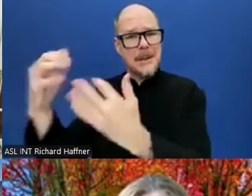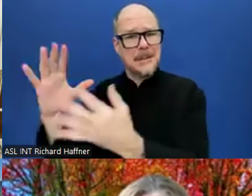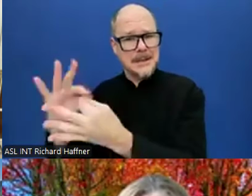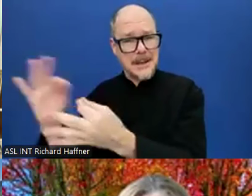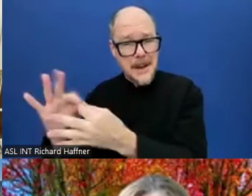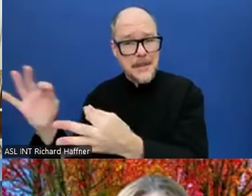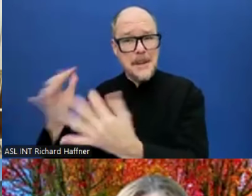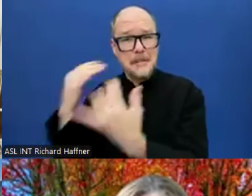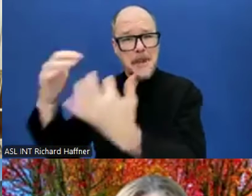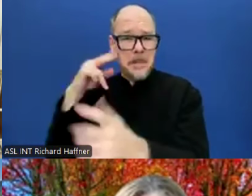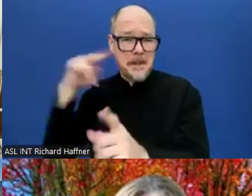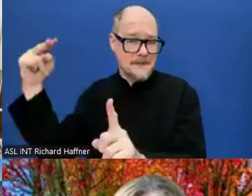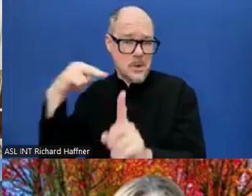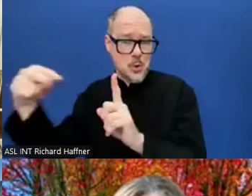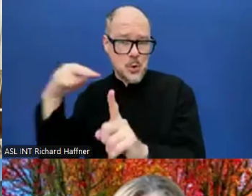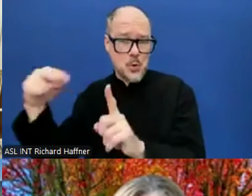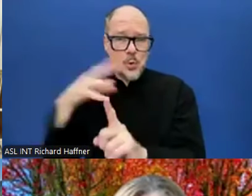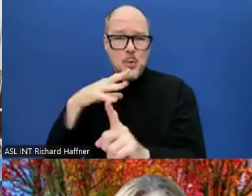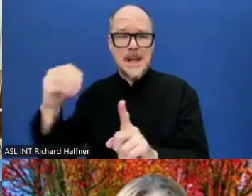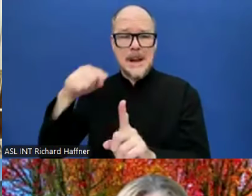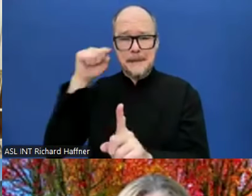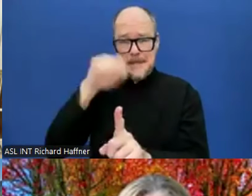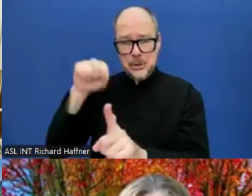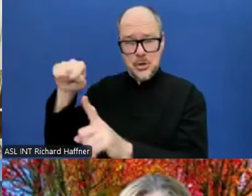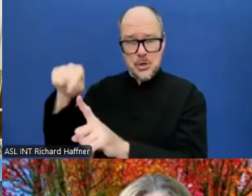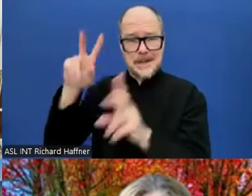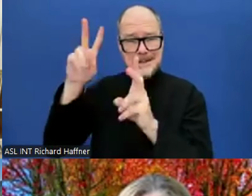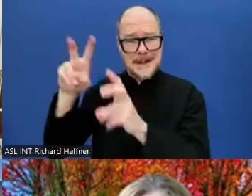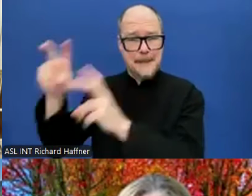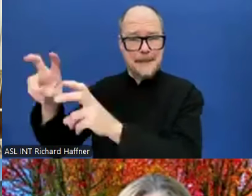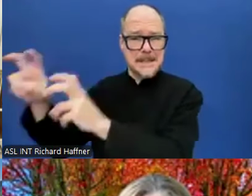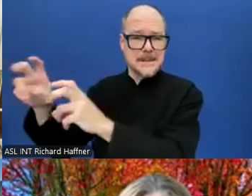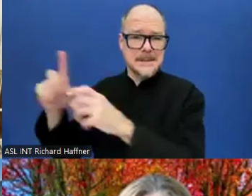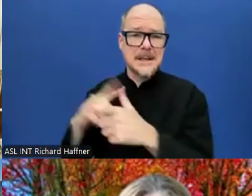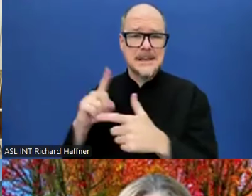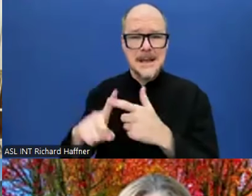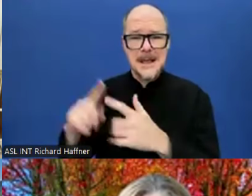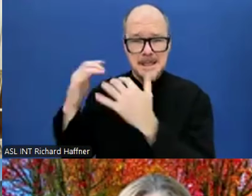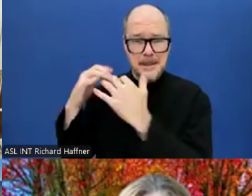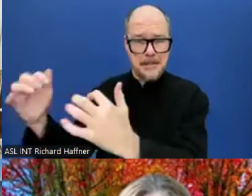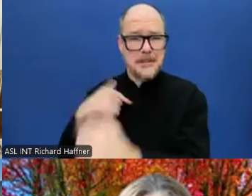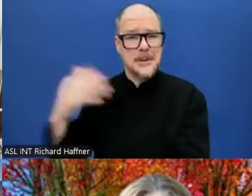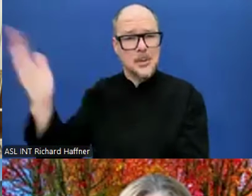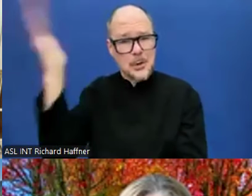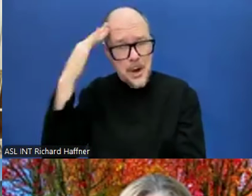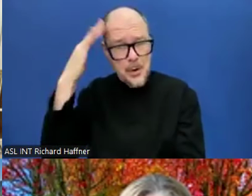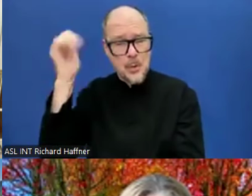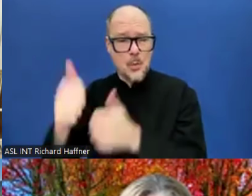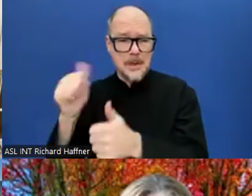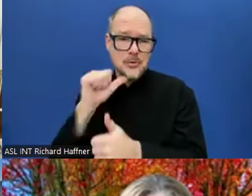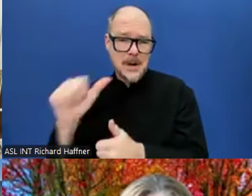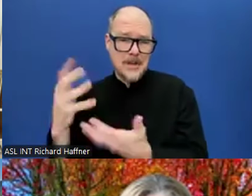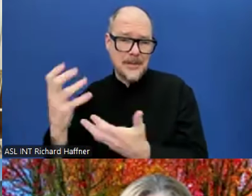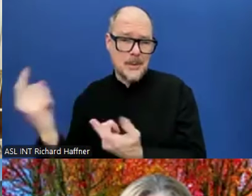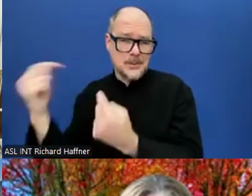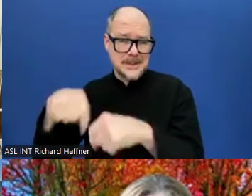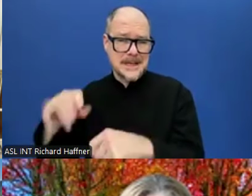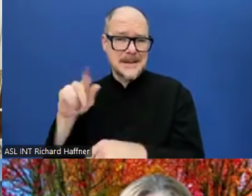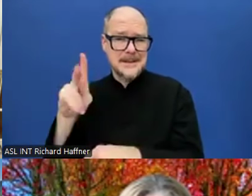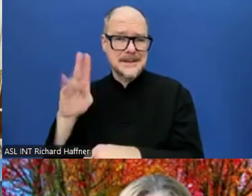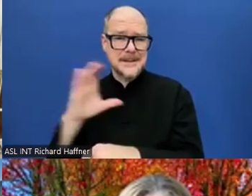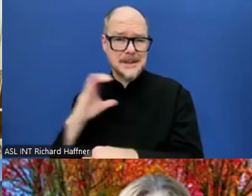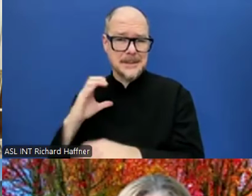view. And by targeting specific topics, the public will know whether or not they want to attend that subcommittee